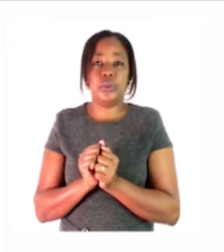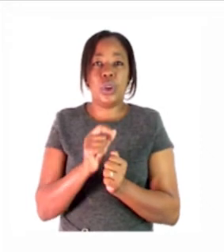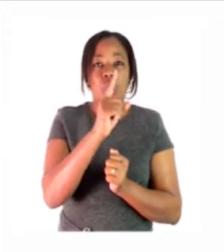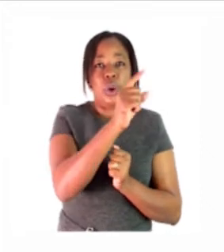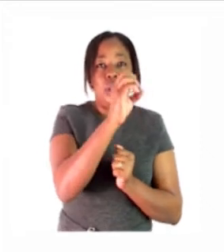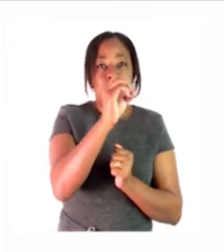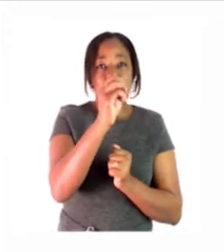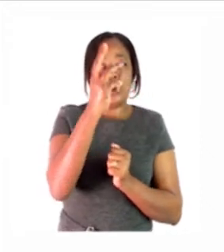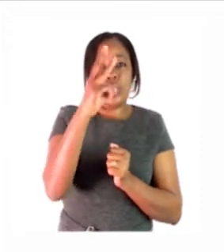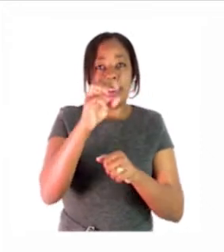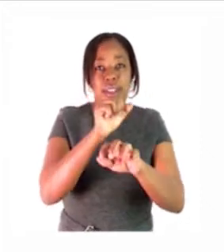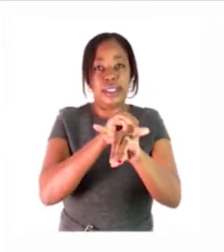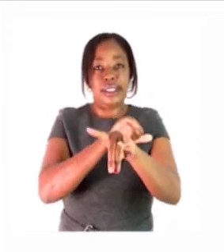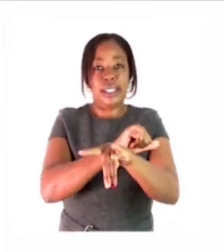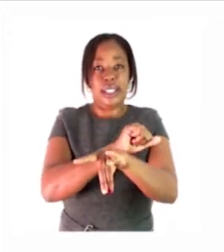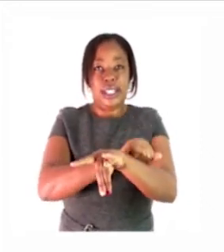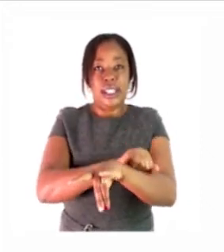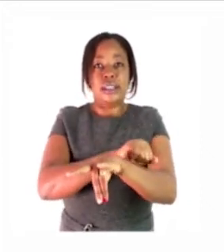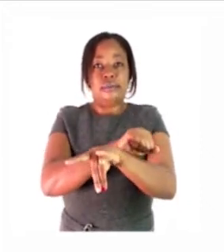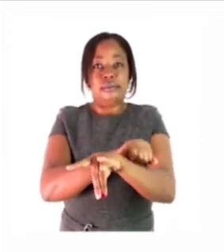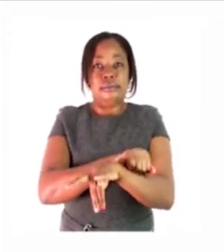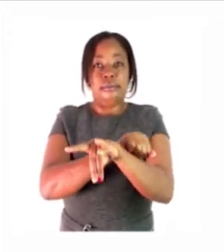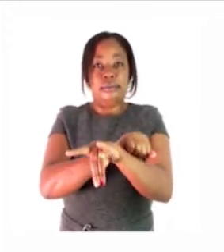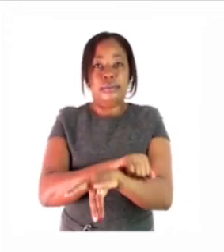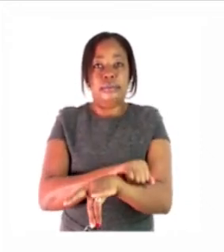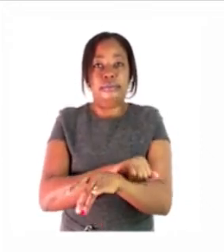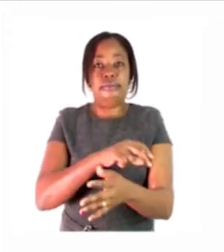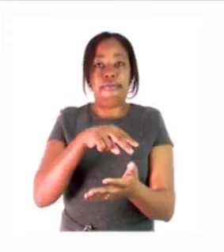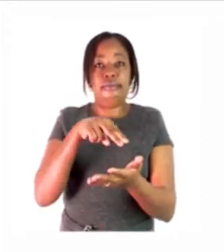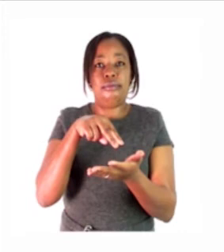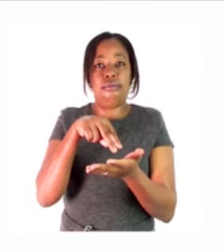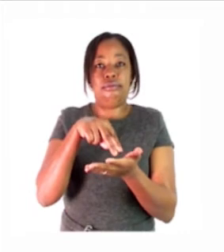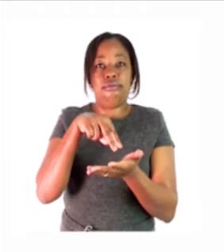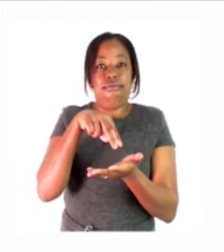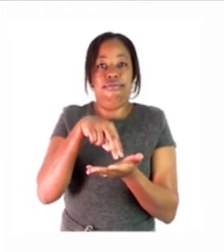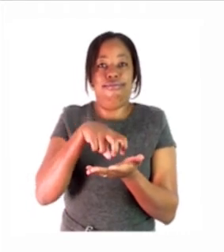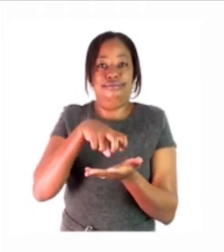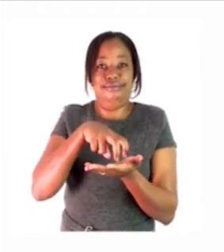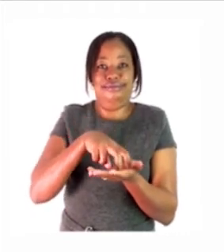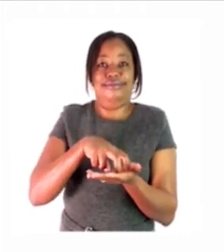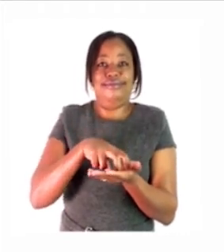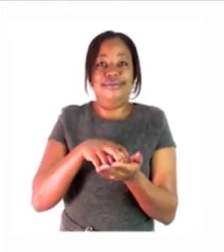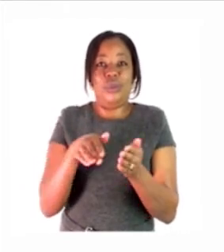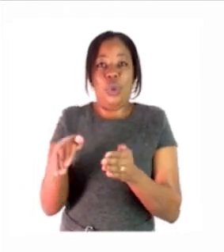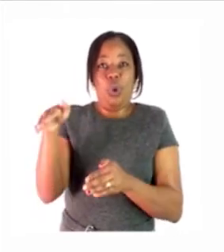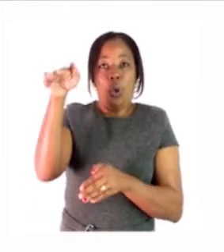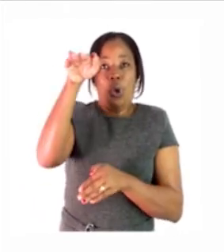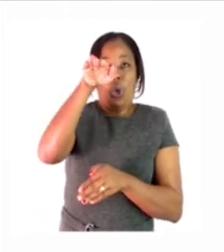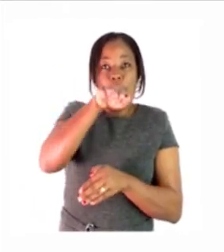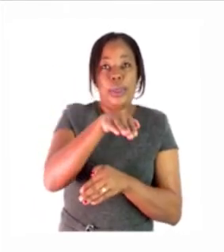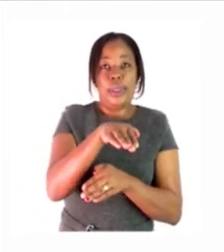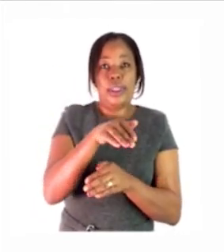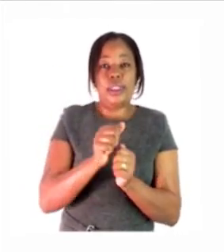103 camels standing on a hill. 20 camels walked away. How